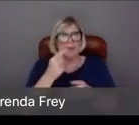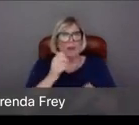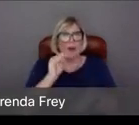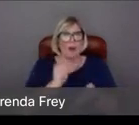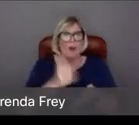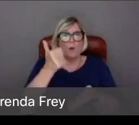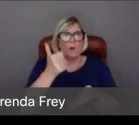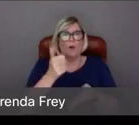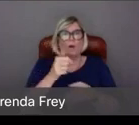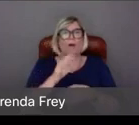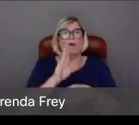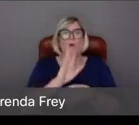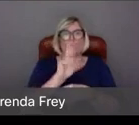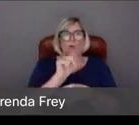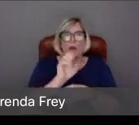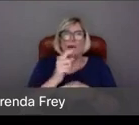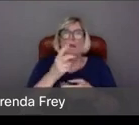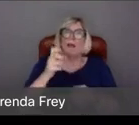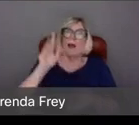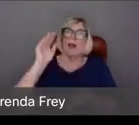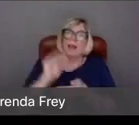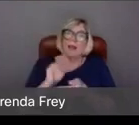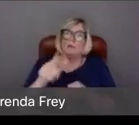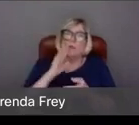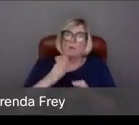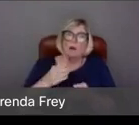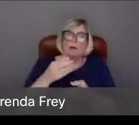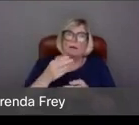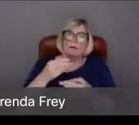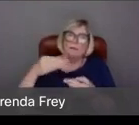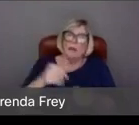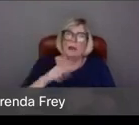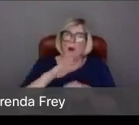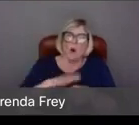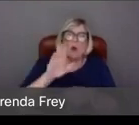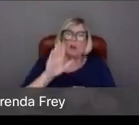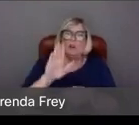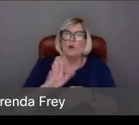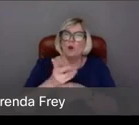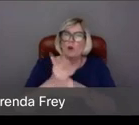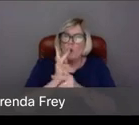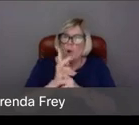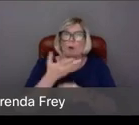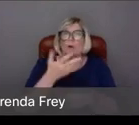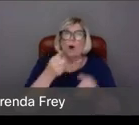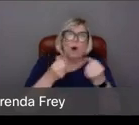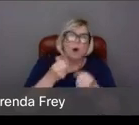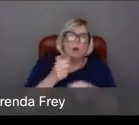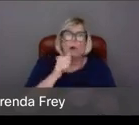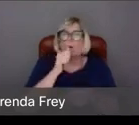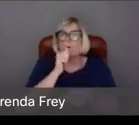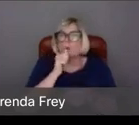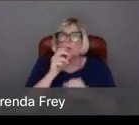you spend on the loan, whether it's a mortgage or an auto loan or a personal loan. Now, if you have a